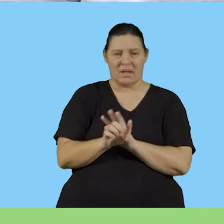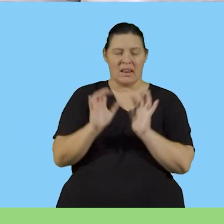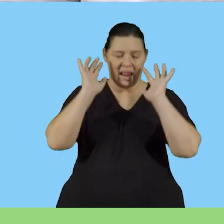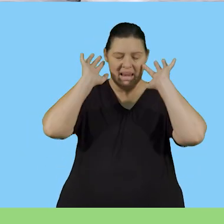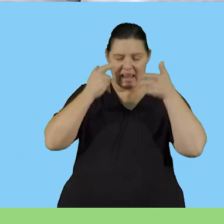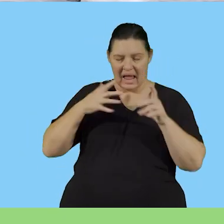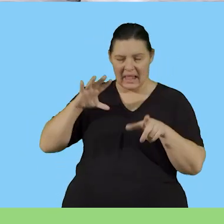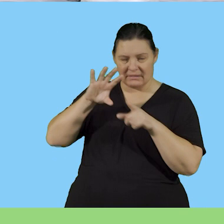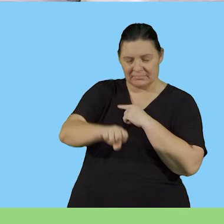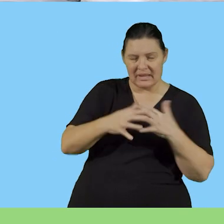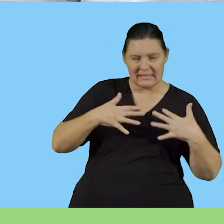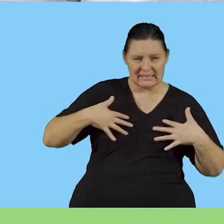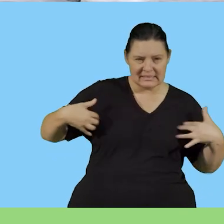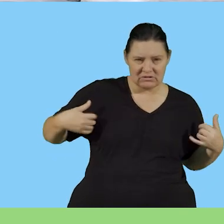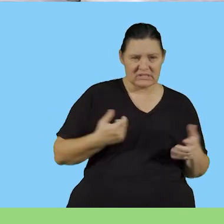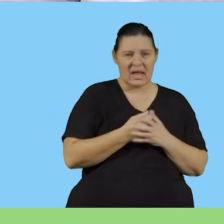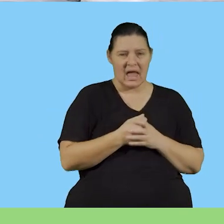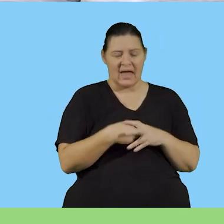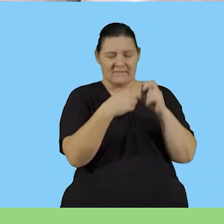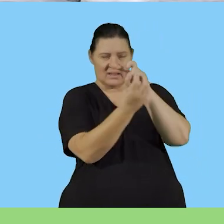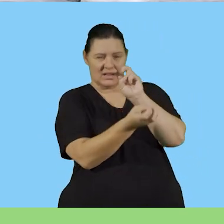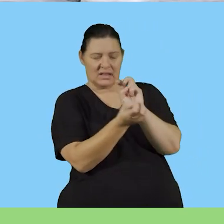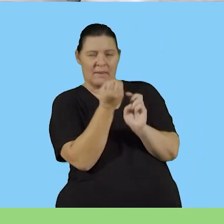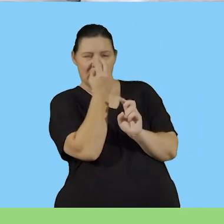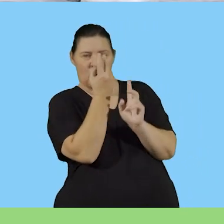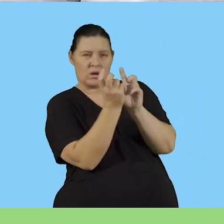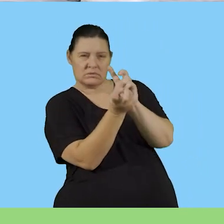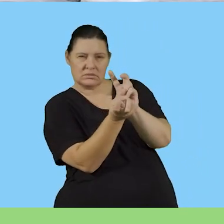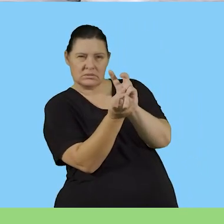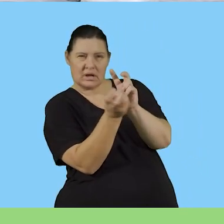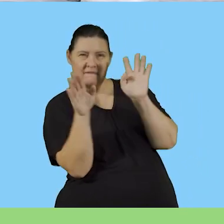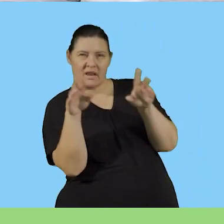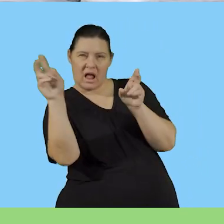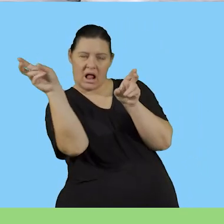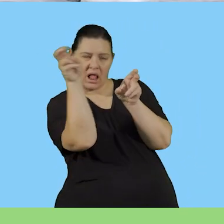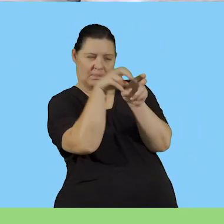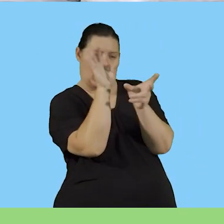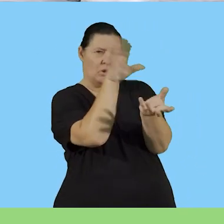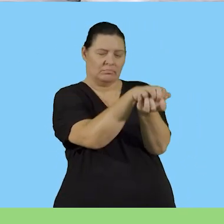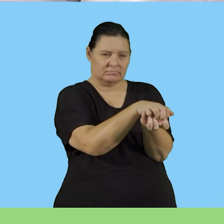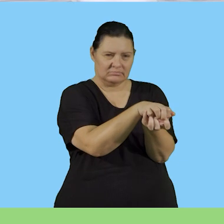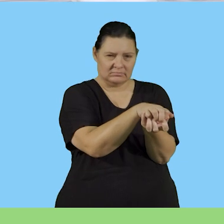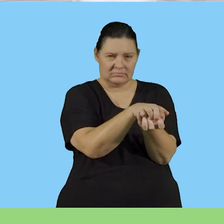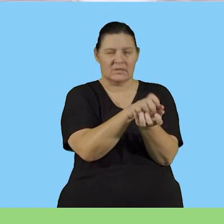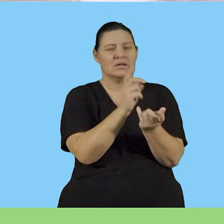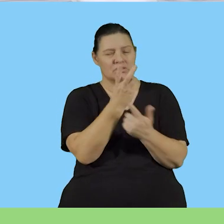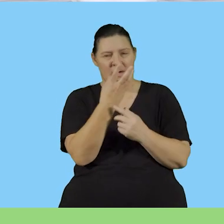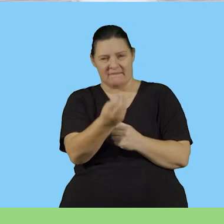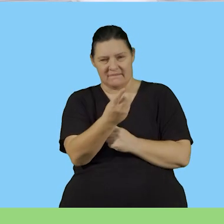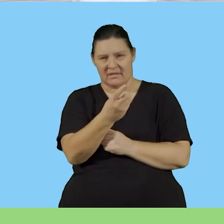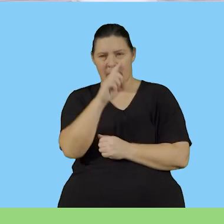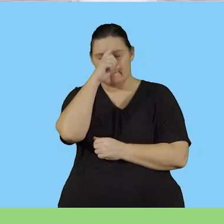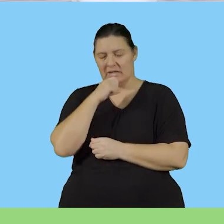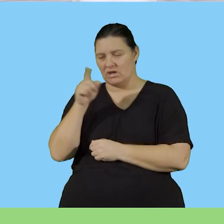killing a zebra, we have a venomous flytrap catching and eating a fly. All right, so in